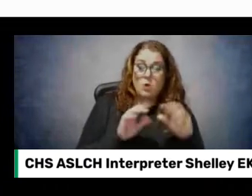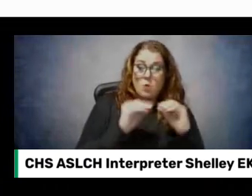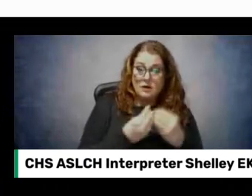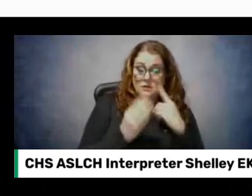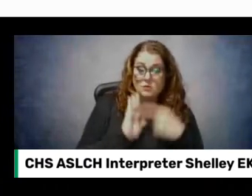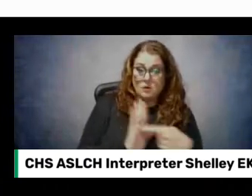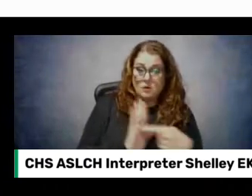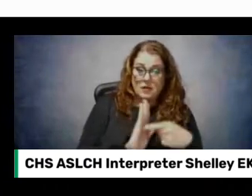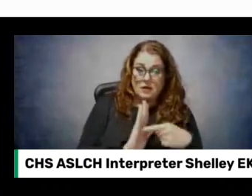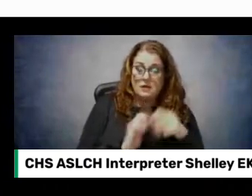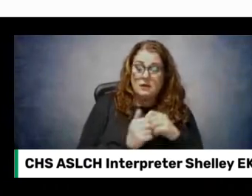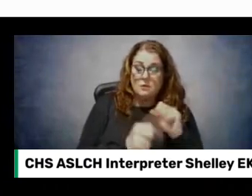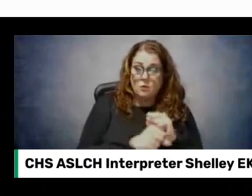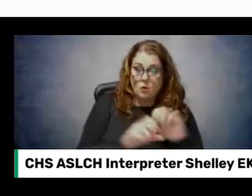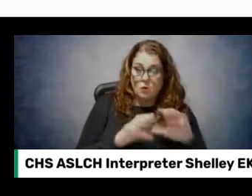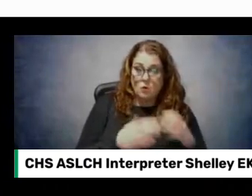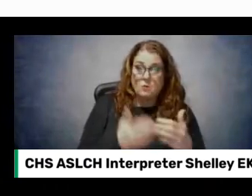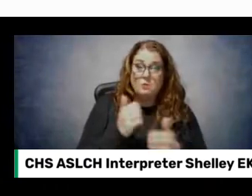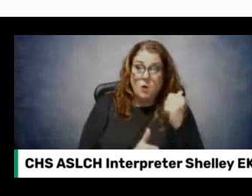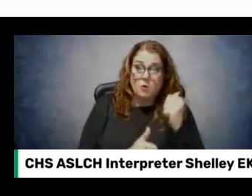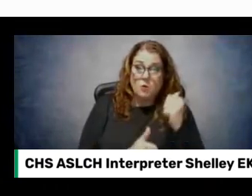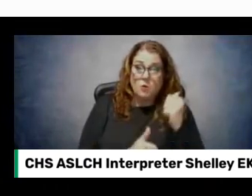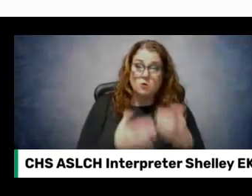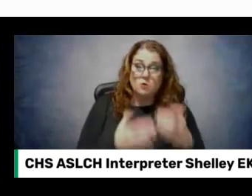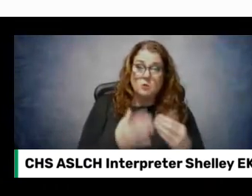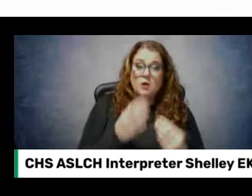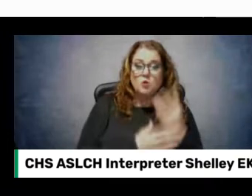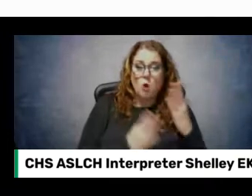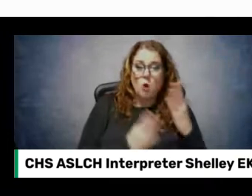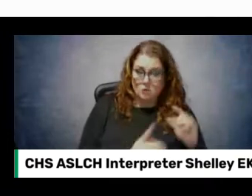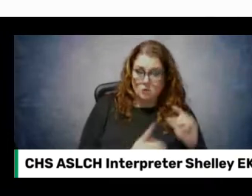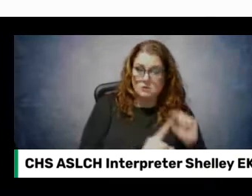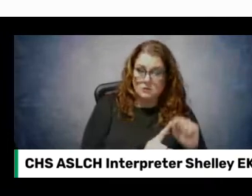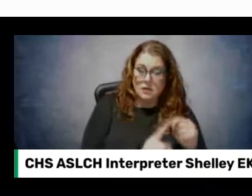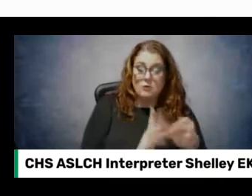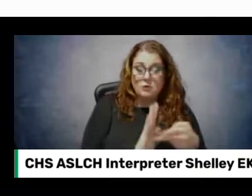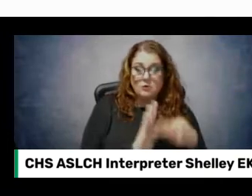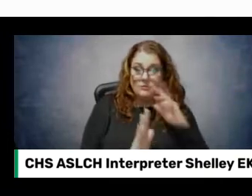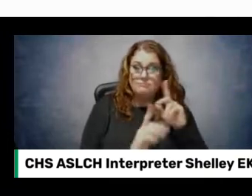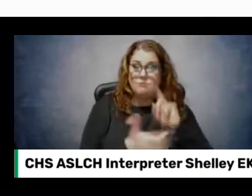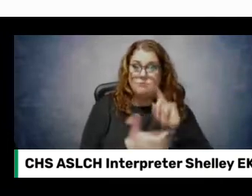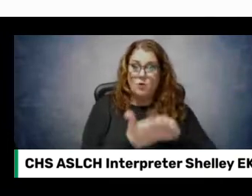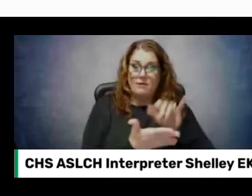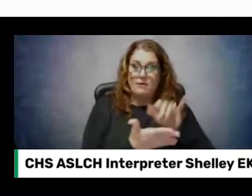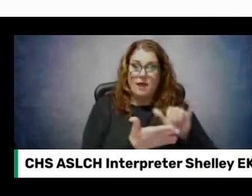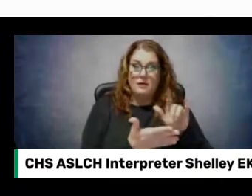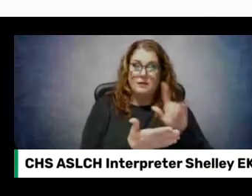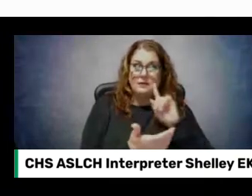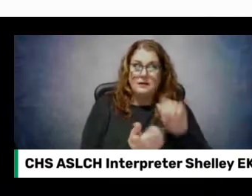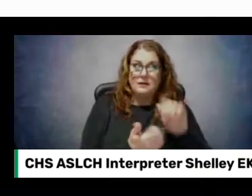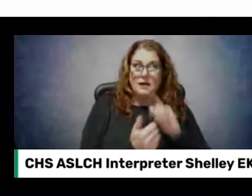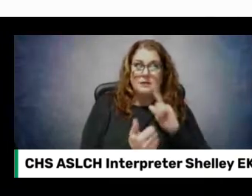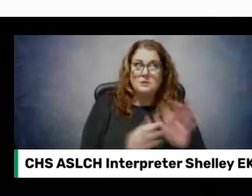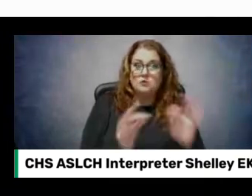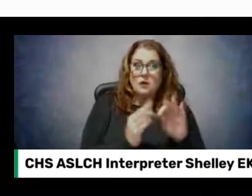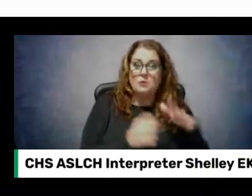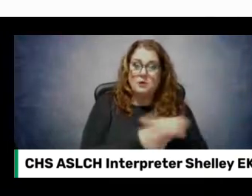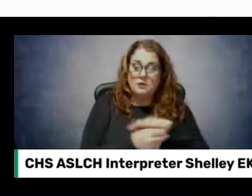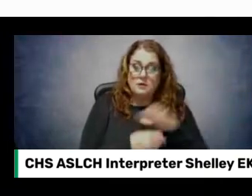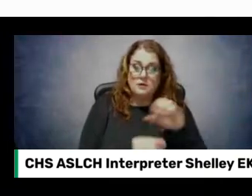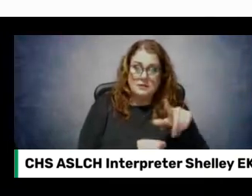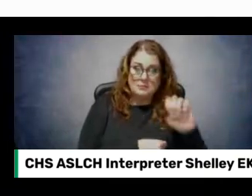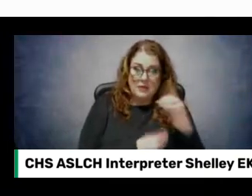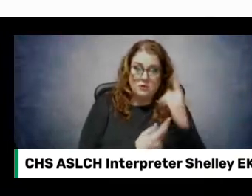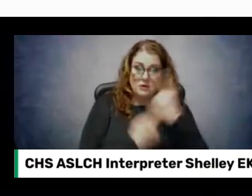represented in the work group, most of this work group is growers. So wanted to flag that because I think that is an incredible space to start to think